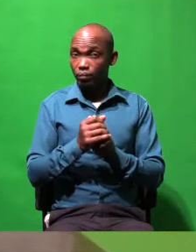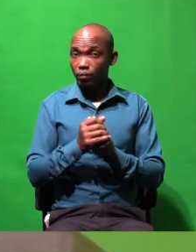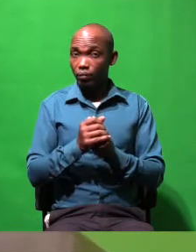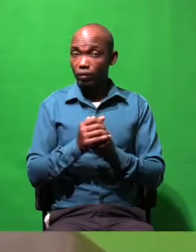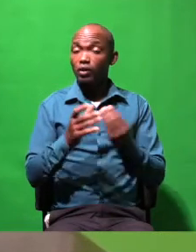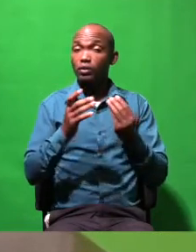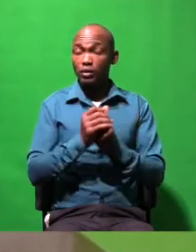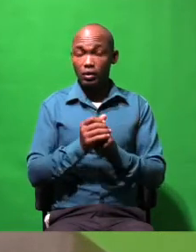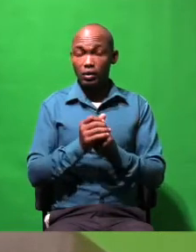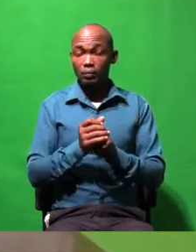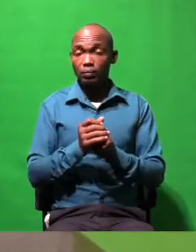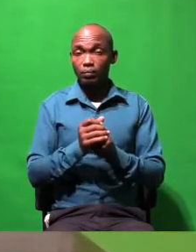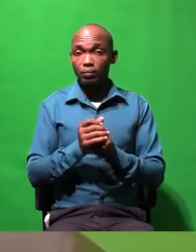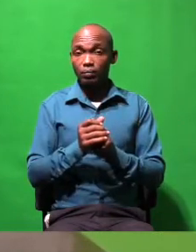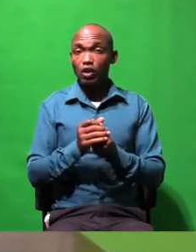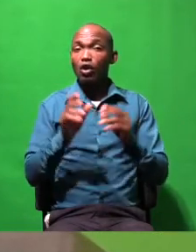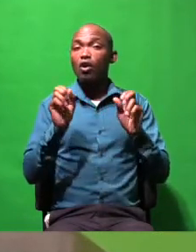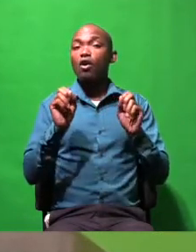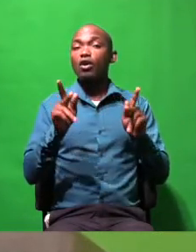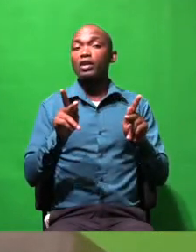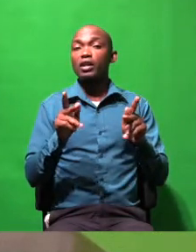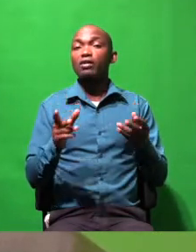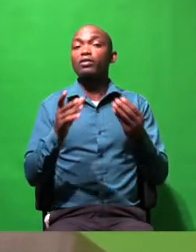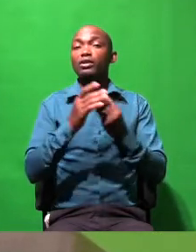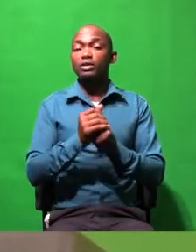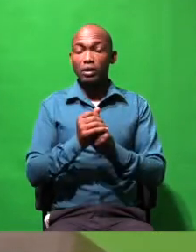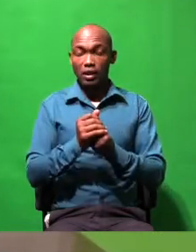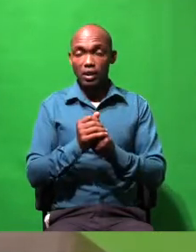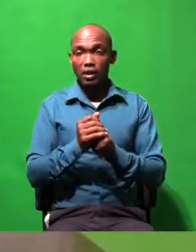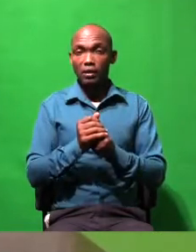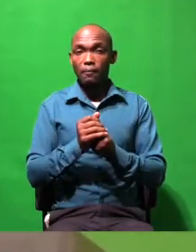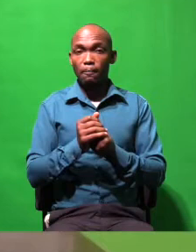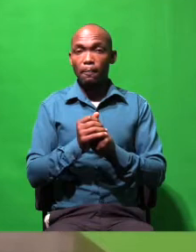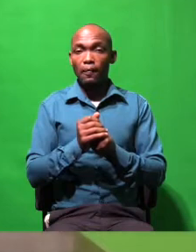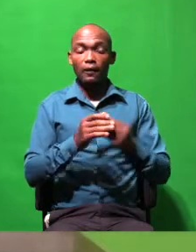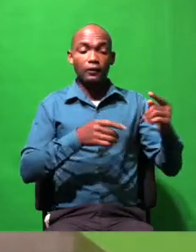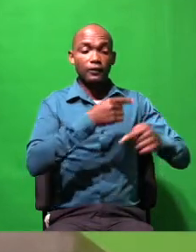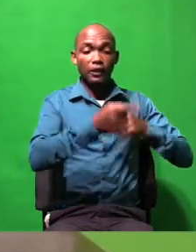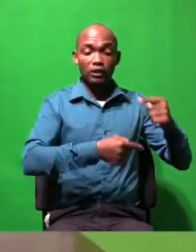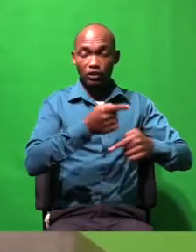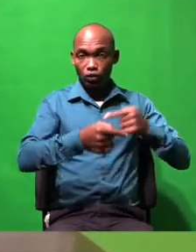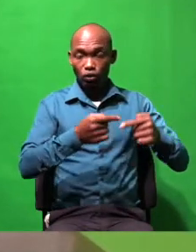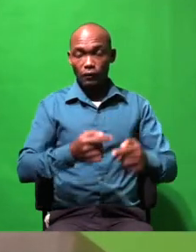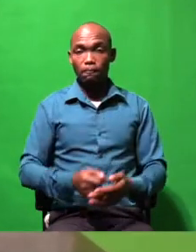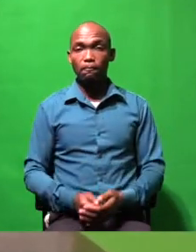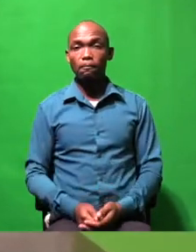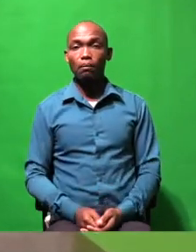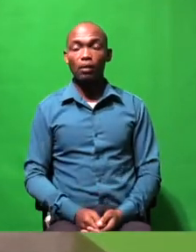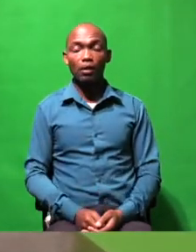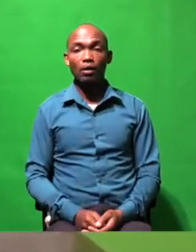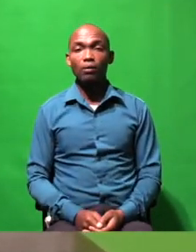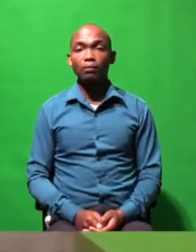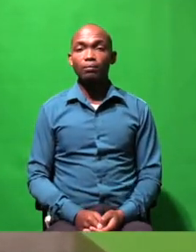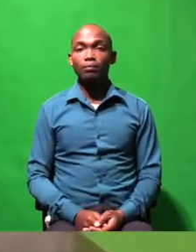Are we together? Okay, if you are together, let us proceed. Let us